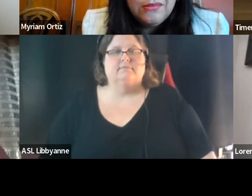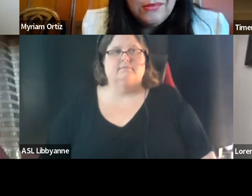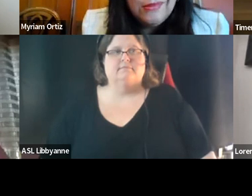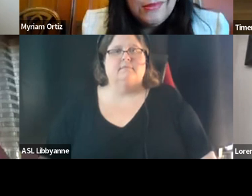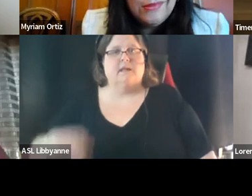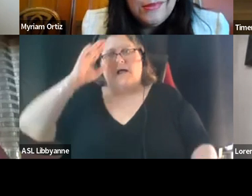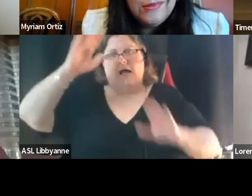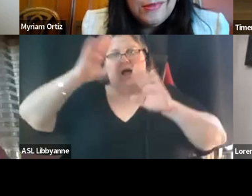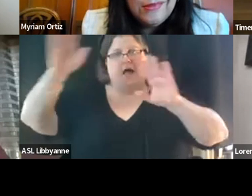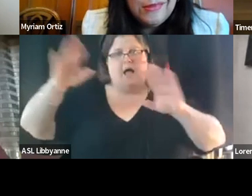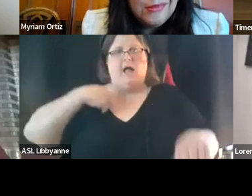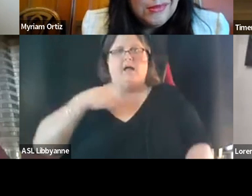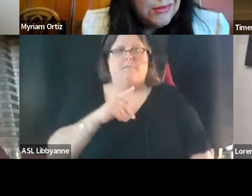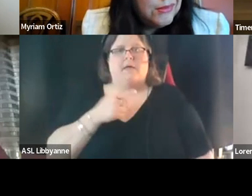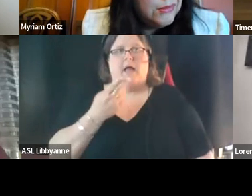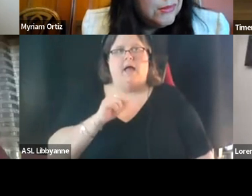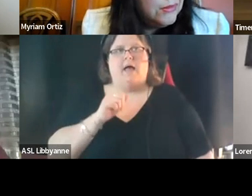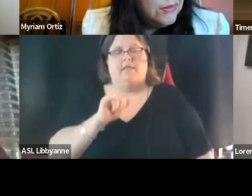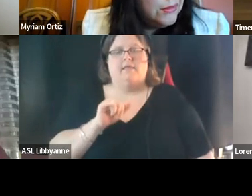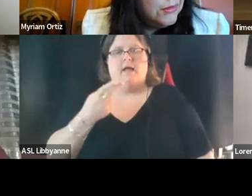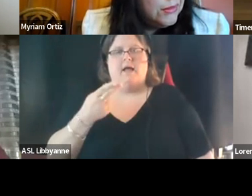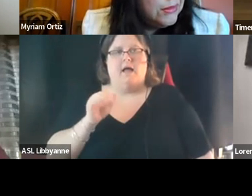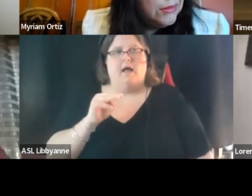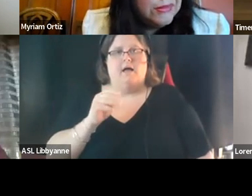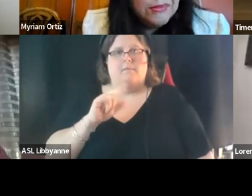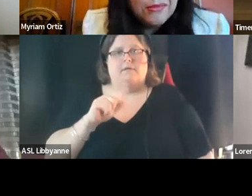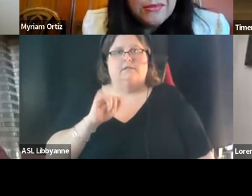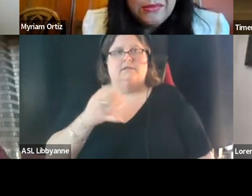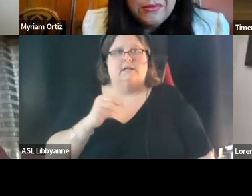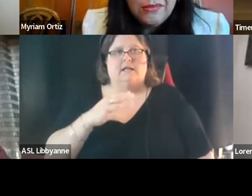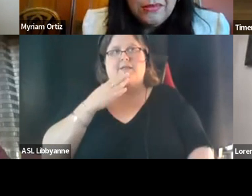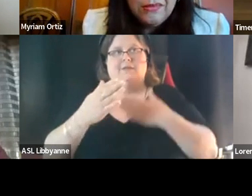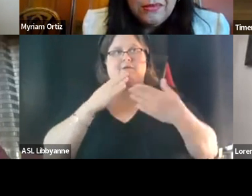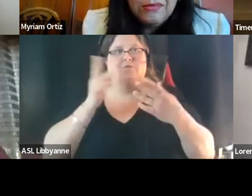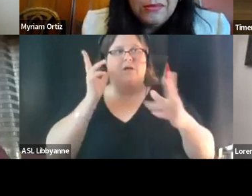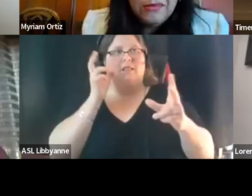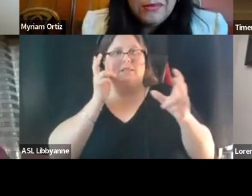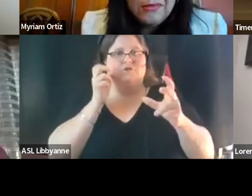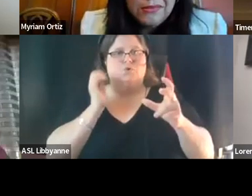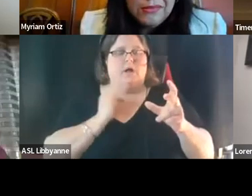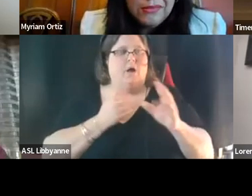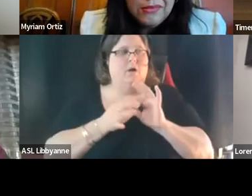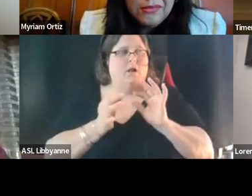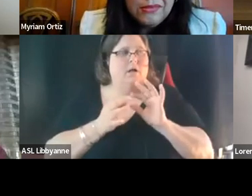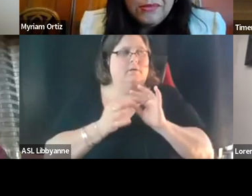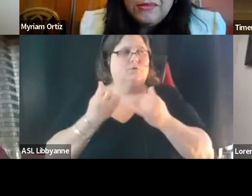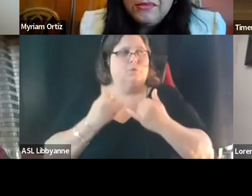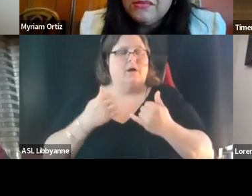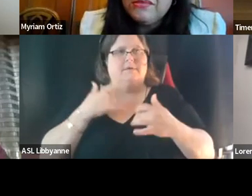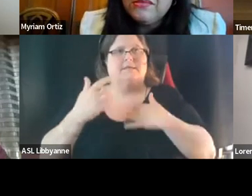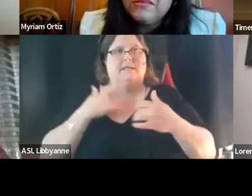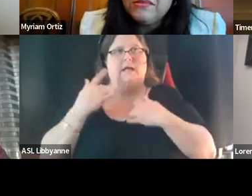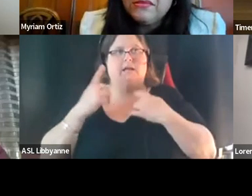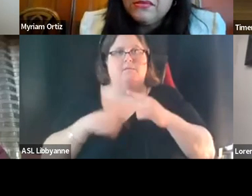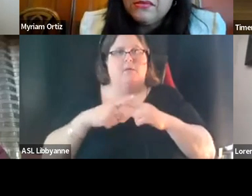Hi, everybody. Kathy Hamilton. Thanks for hearing our testimony today. I'm excited about the process and the